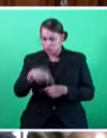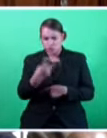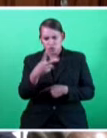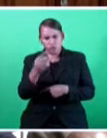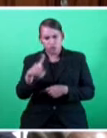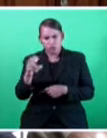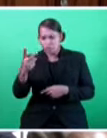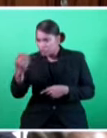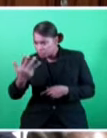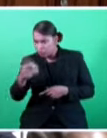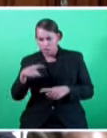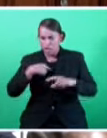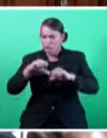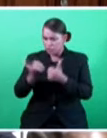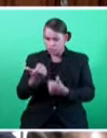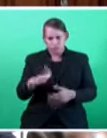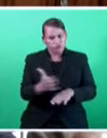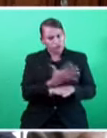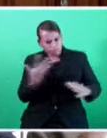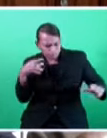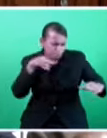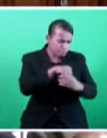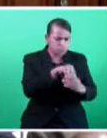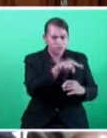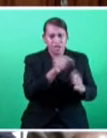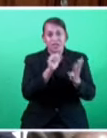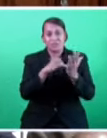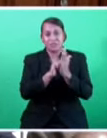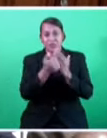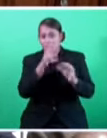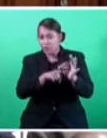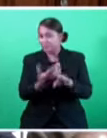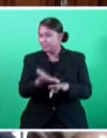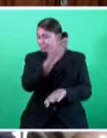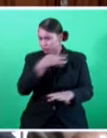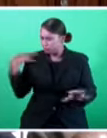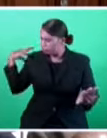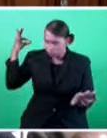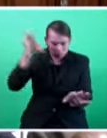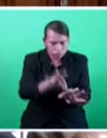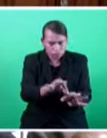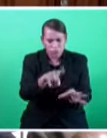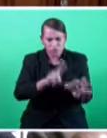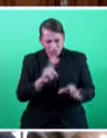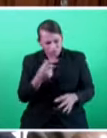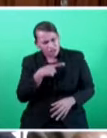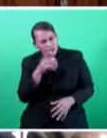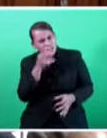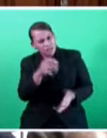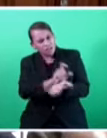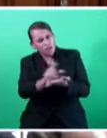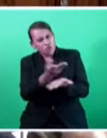be included, which was moved from the September sitting, Honourable Speaker, I seek a clarification whether or not that should really be